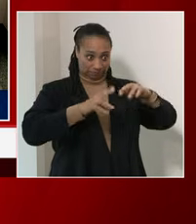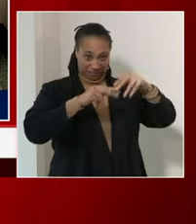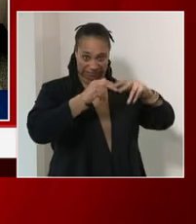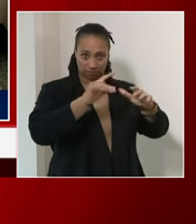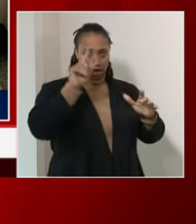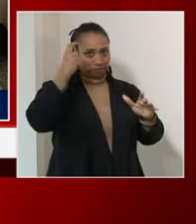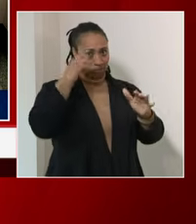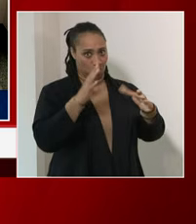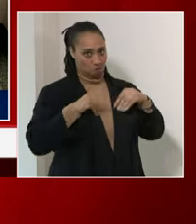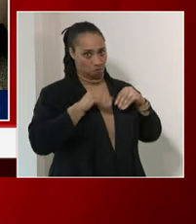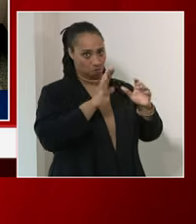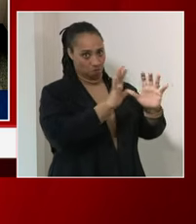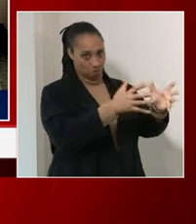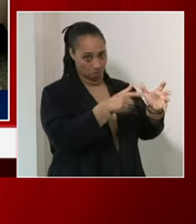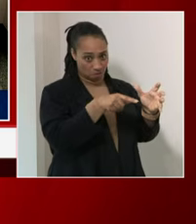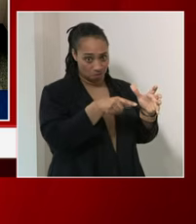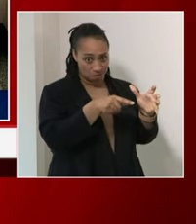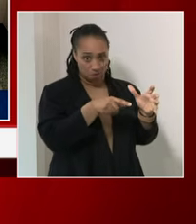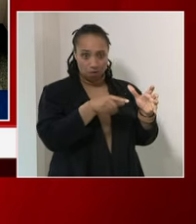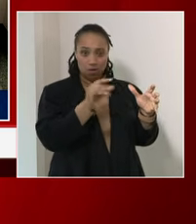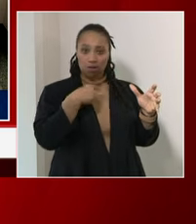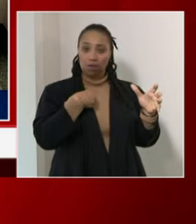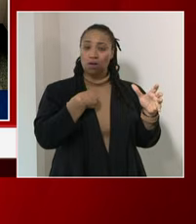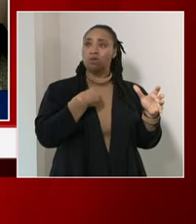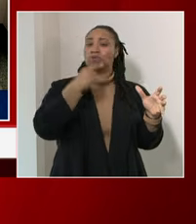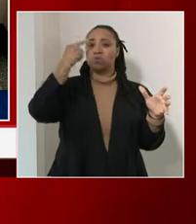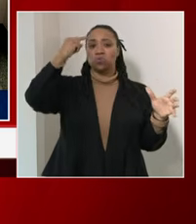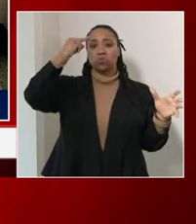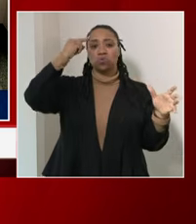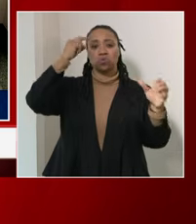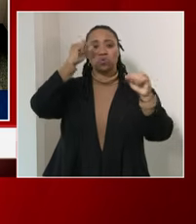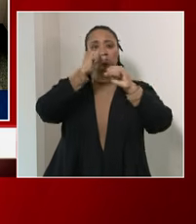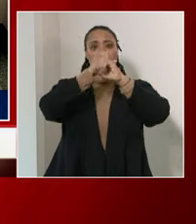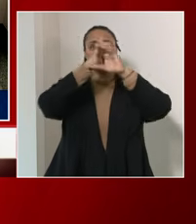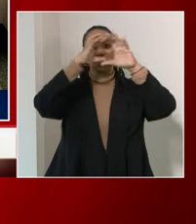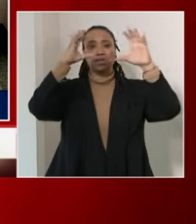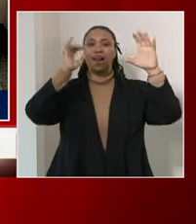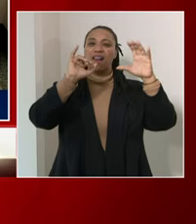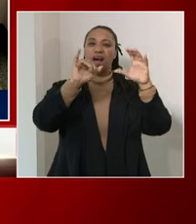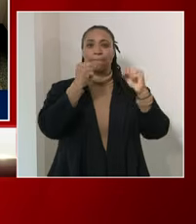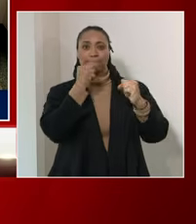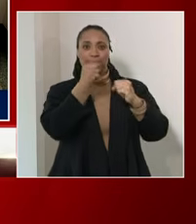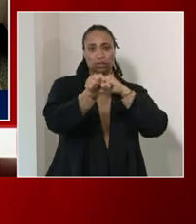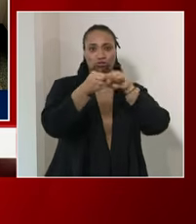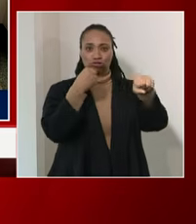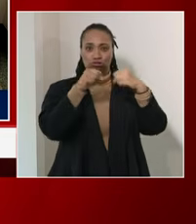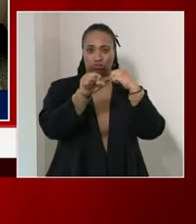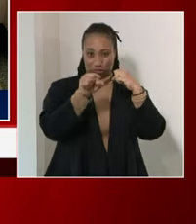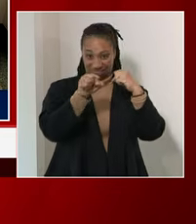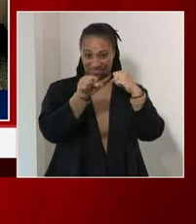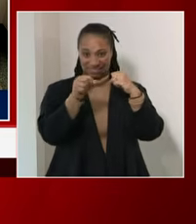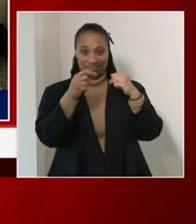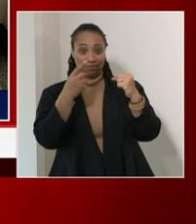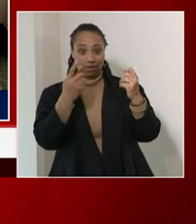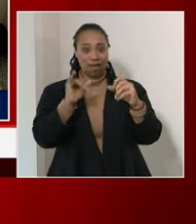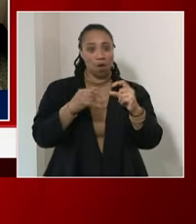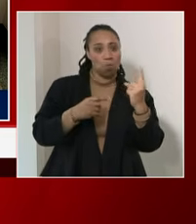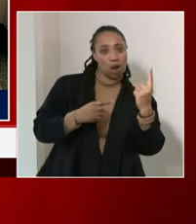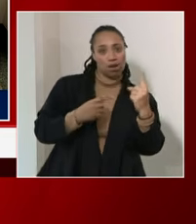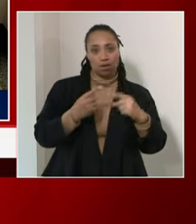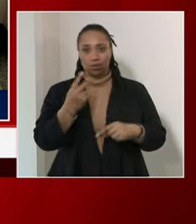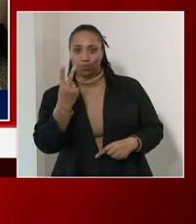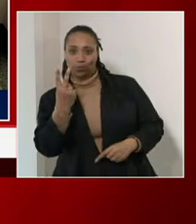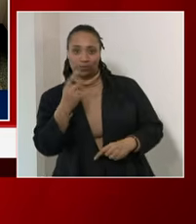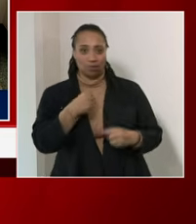like a 1-2 punch, with the first punch being the snowcrete, which we've been able to successfully remove at the vast majority or all of